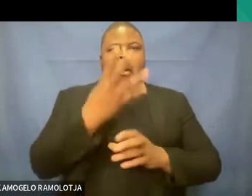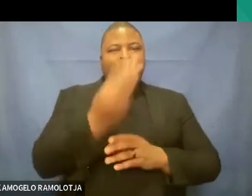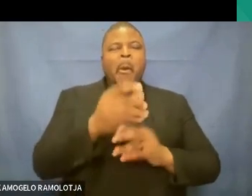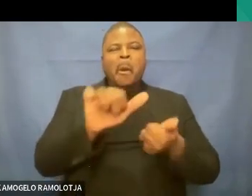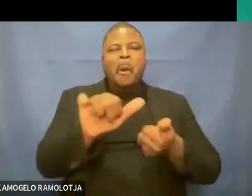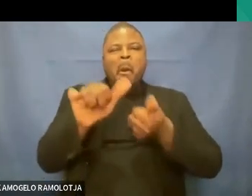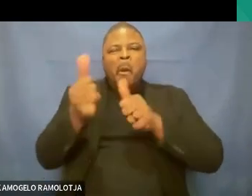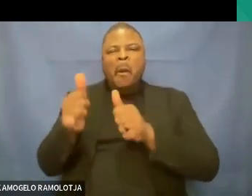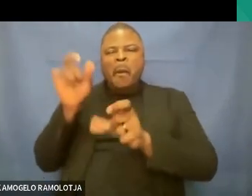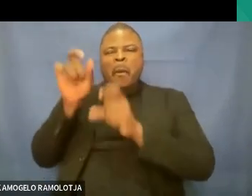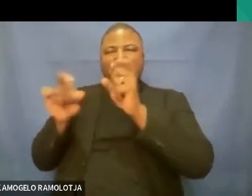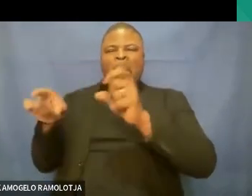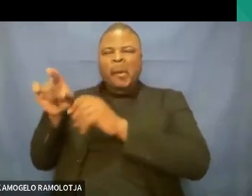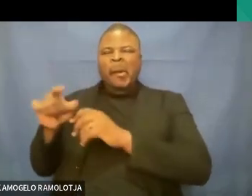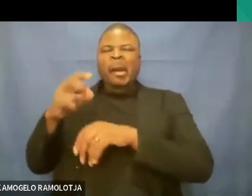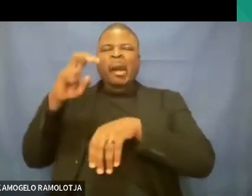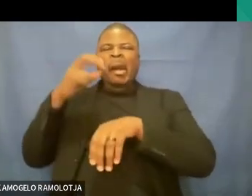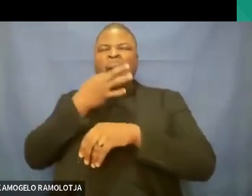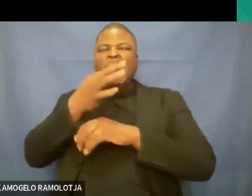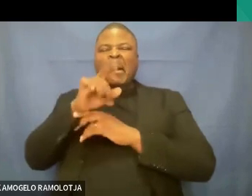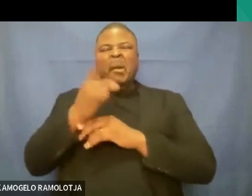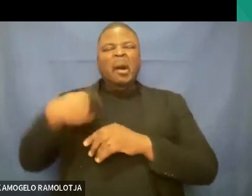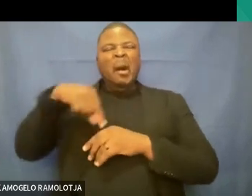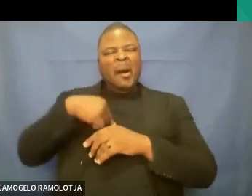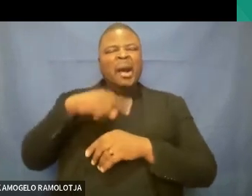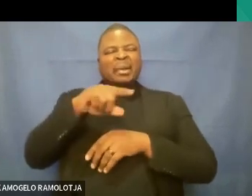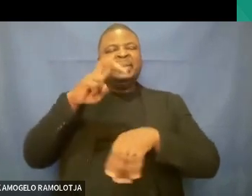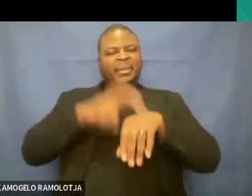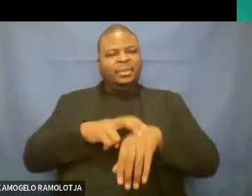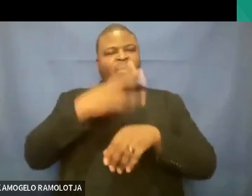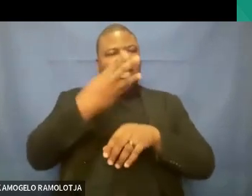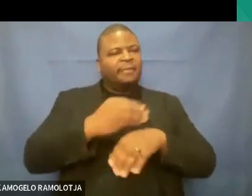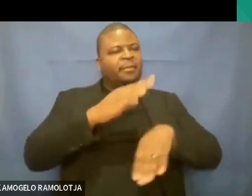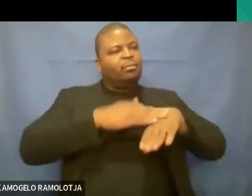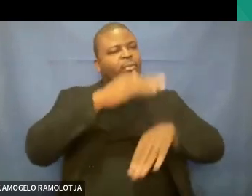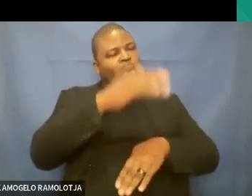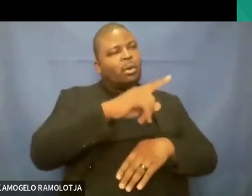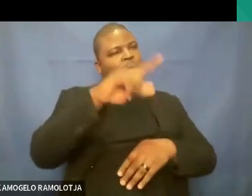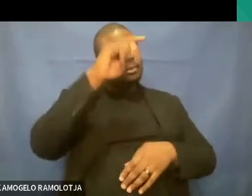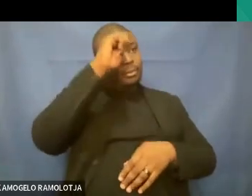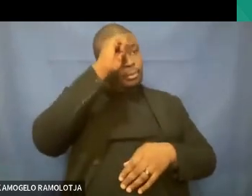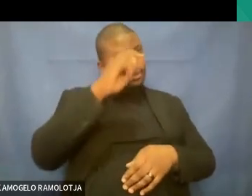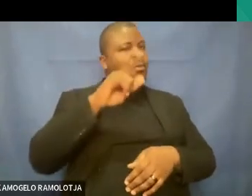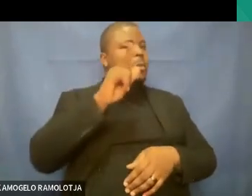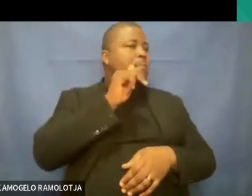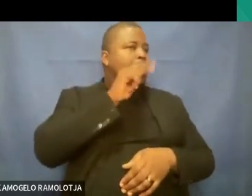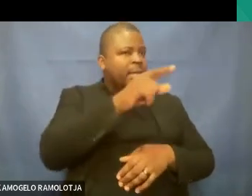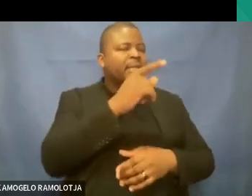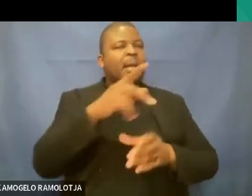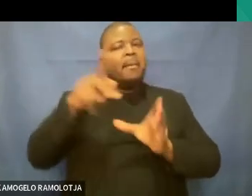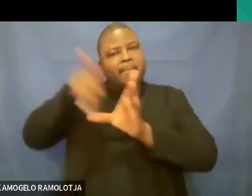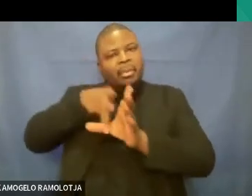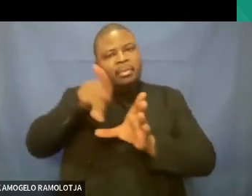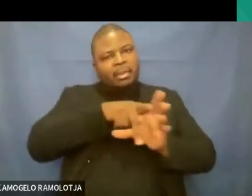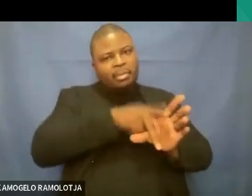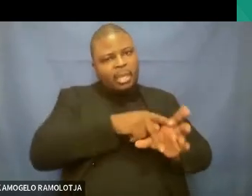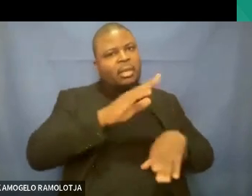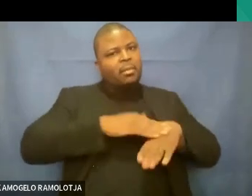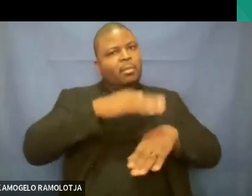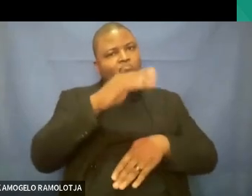of adolescent boys and men. And so we talk about issues